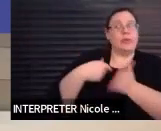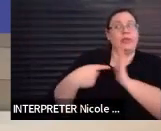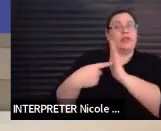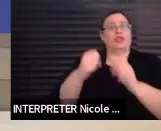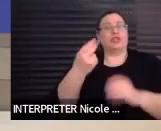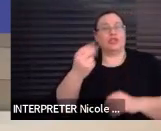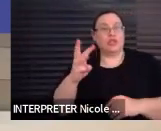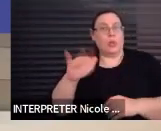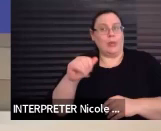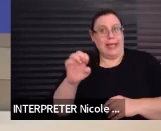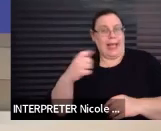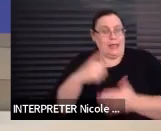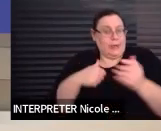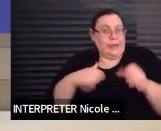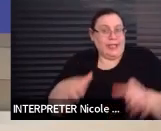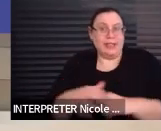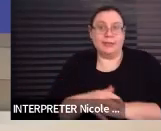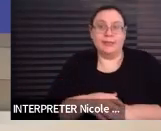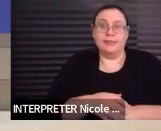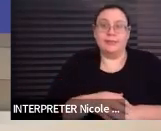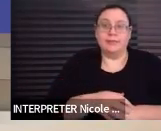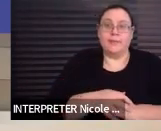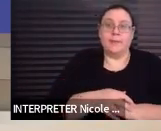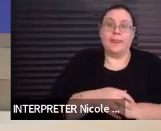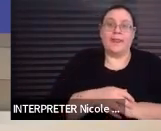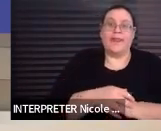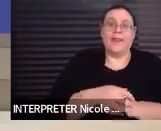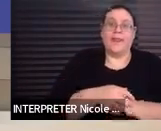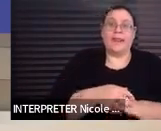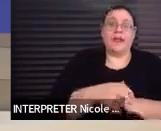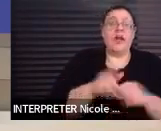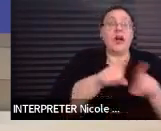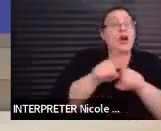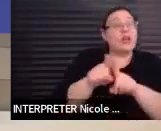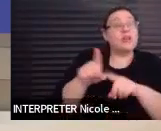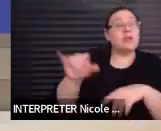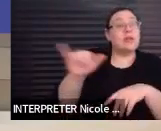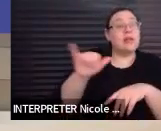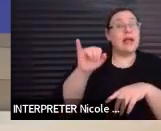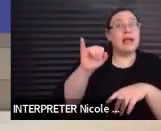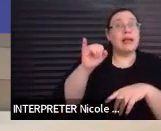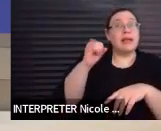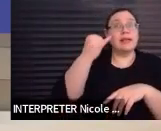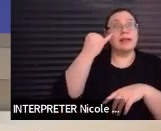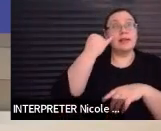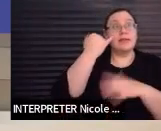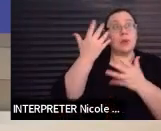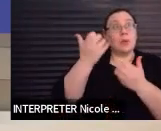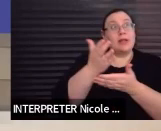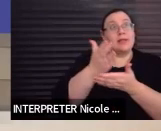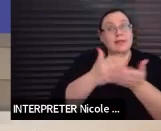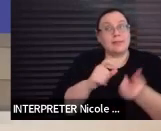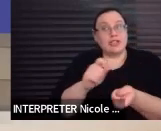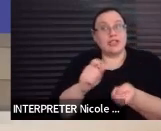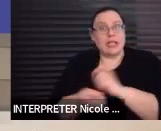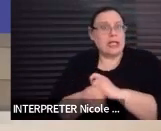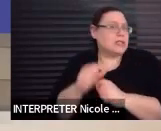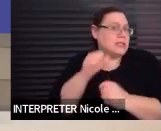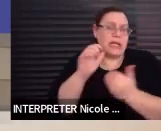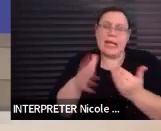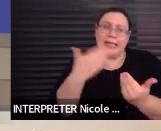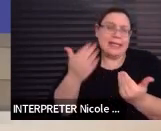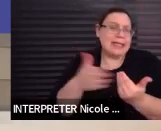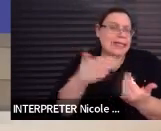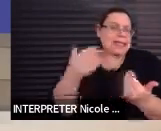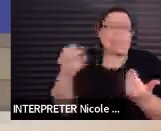did, and also like when you want to do some changes, it's not easy. It's just like